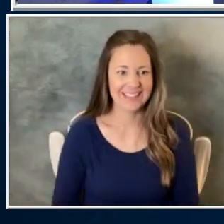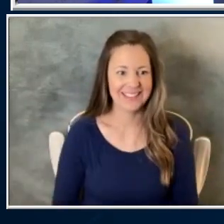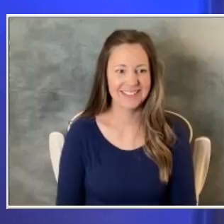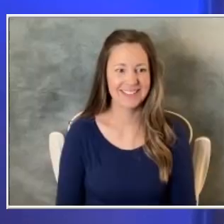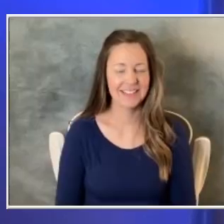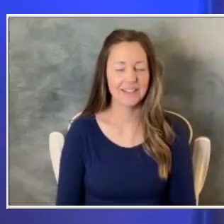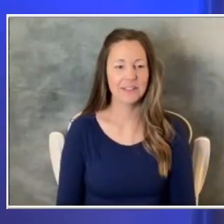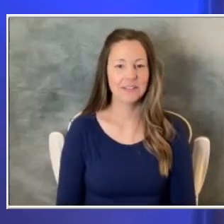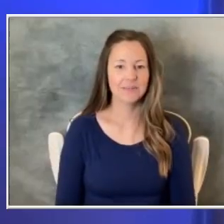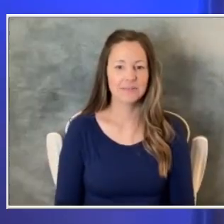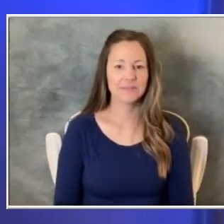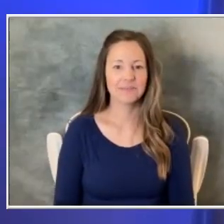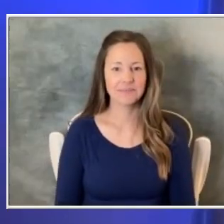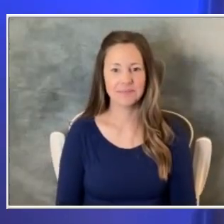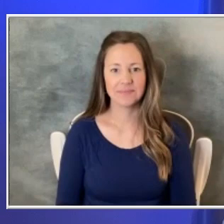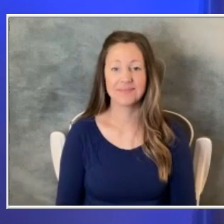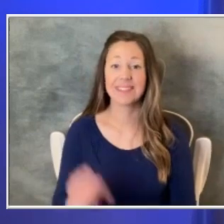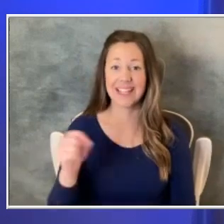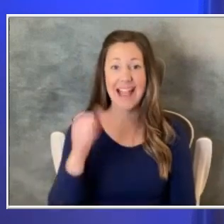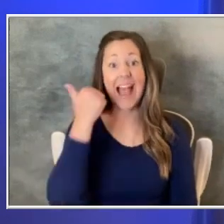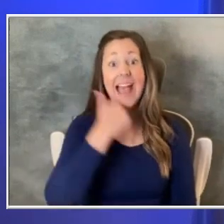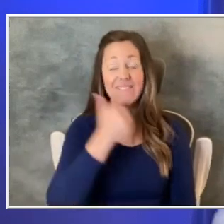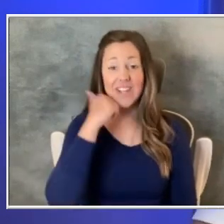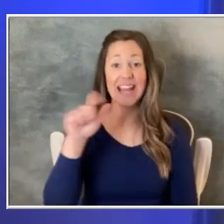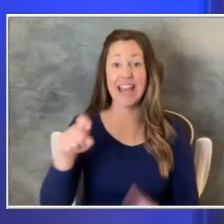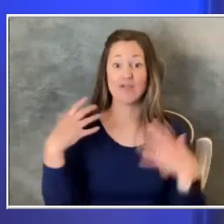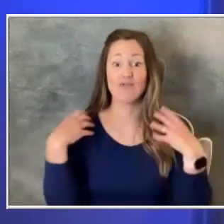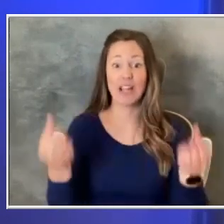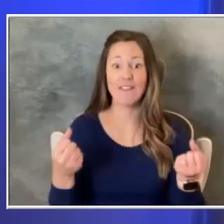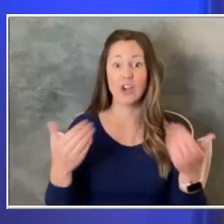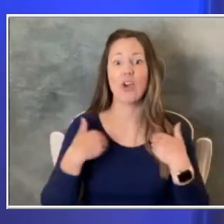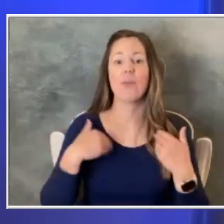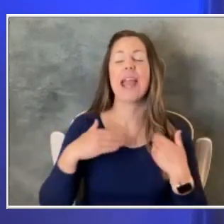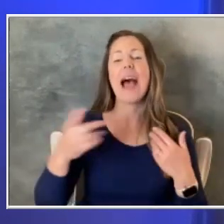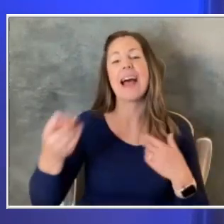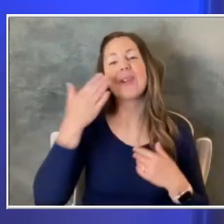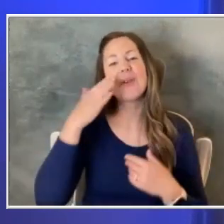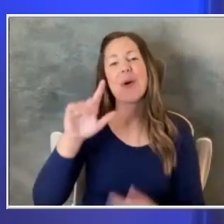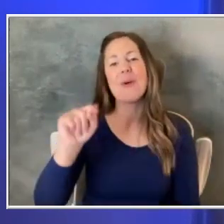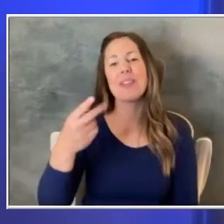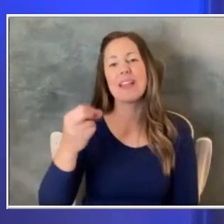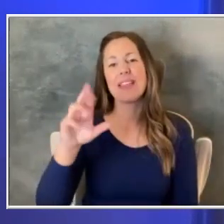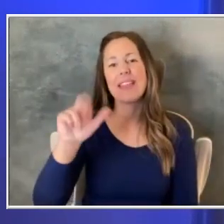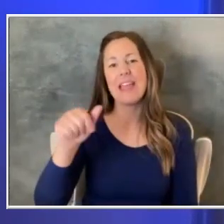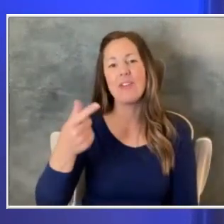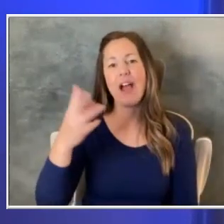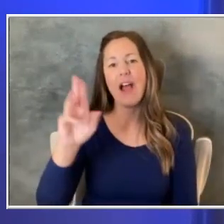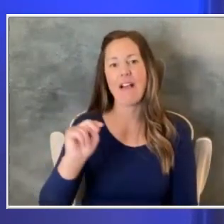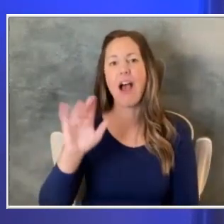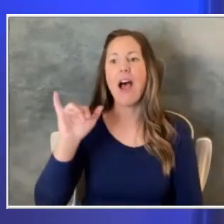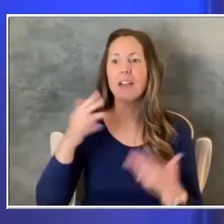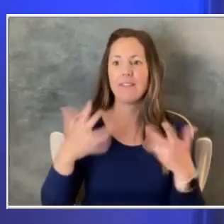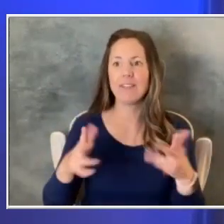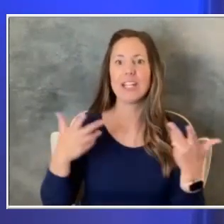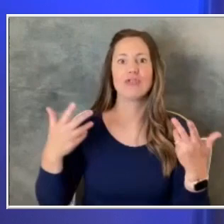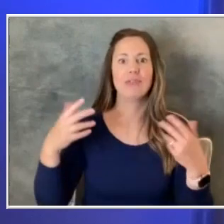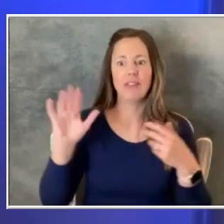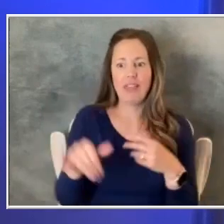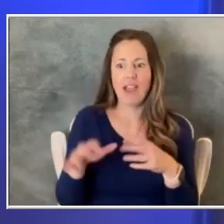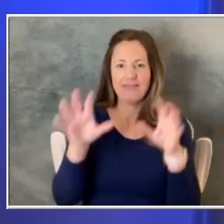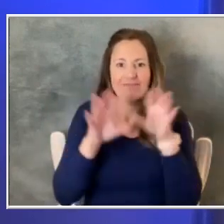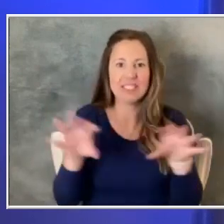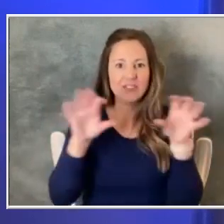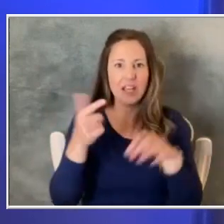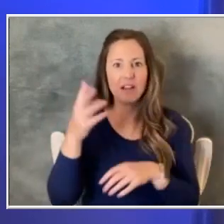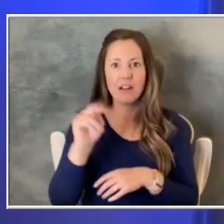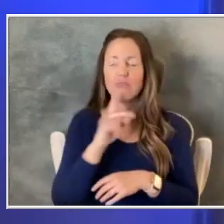so every day we had to recover. We had the Theragun out. We were rolling out with the foam rollers to try to get prepared for the next day, because each day